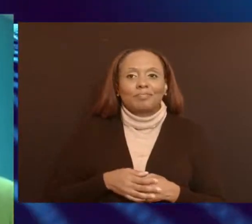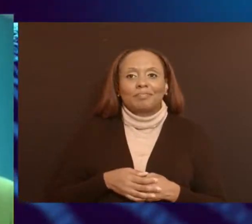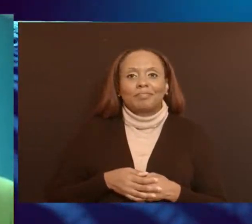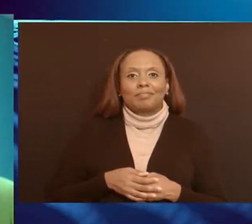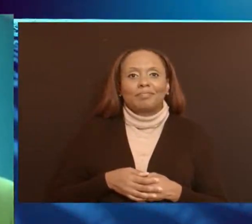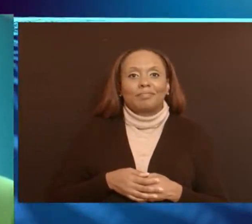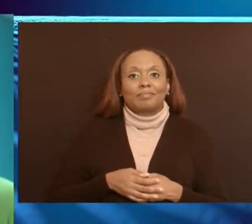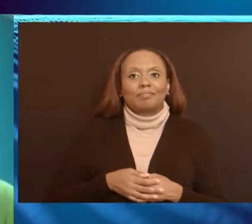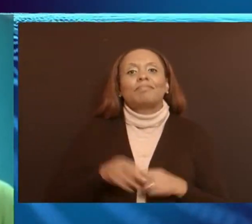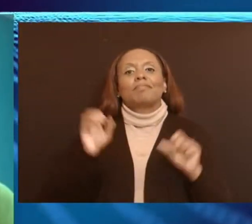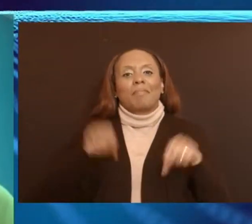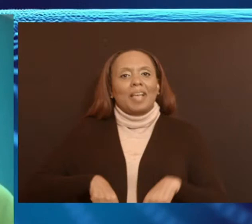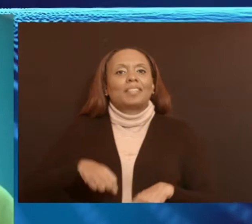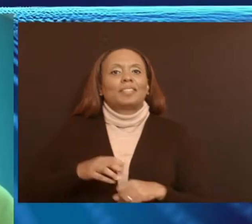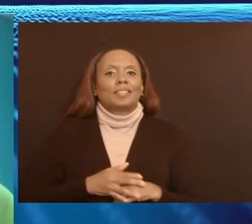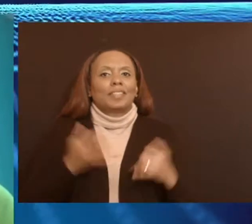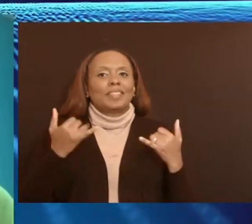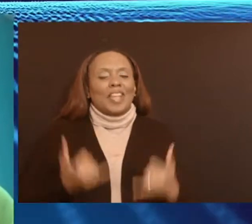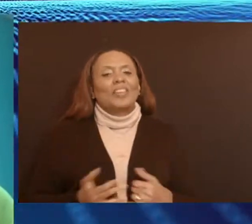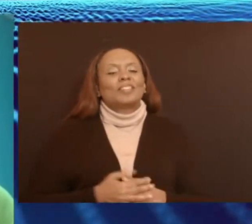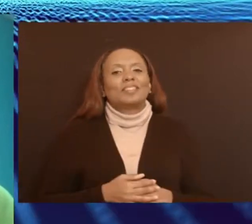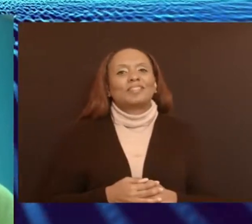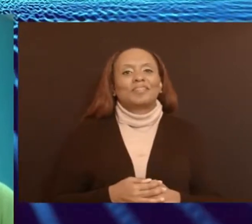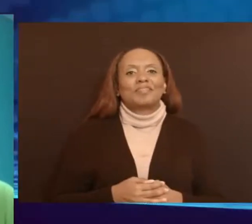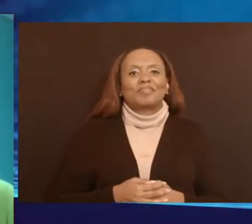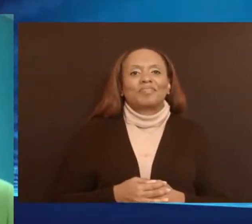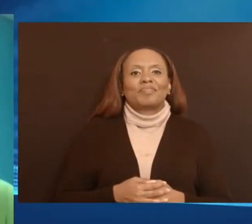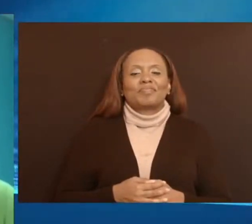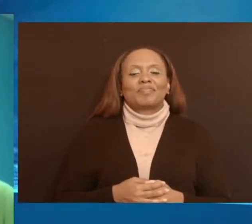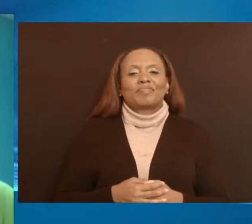Can you hear me? Can hear you now. Go ahead. So